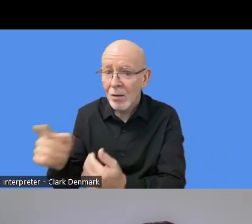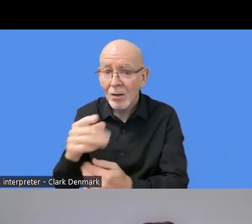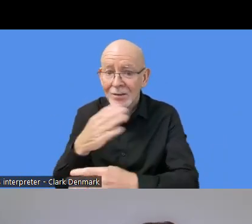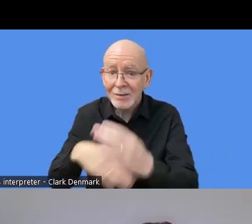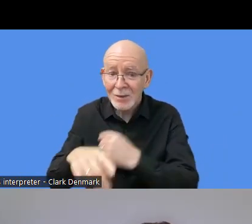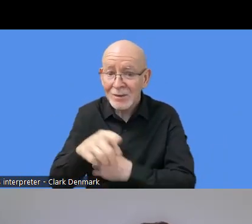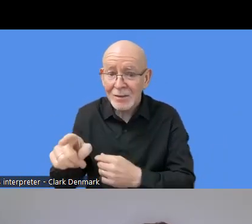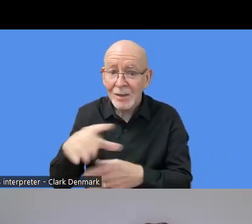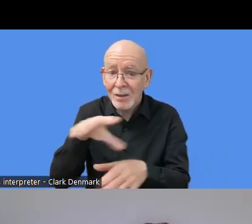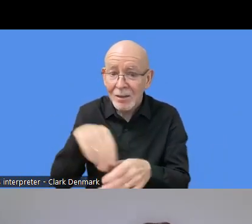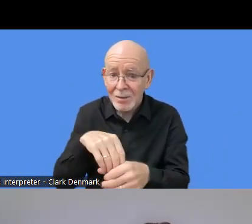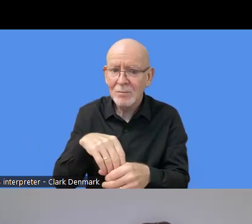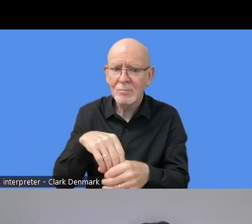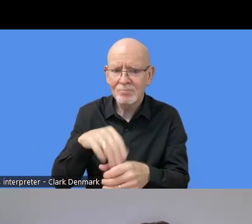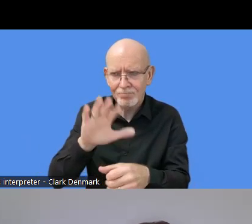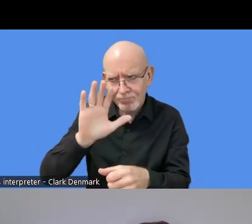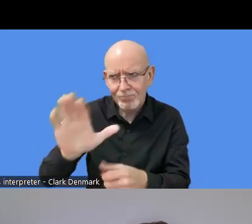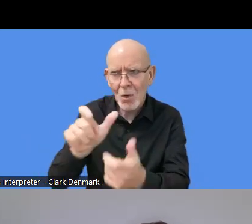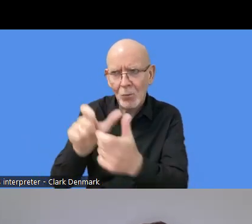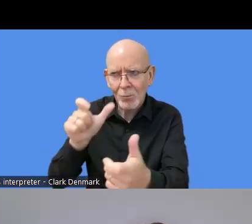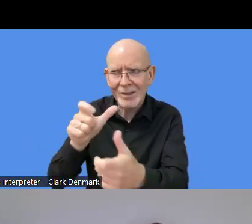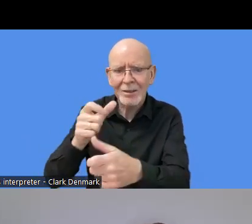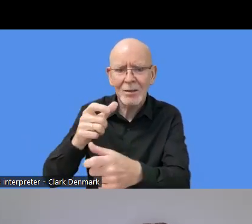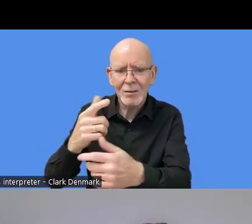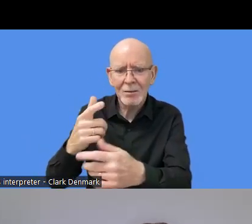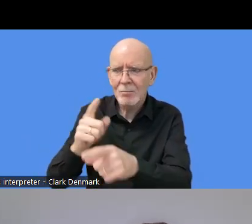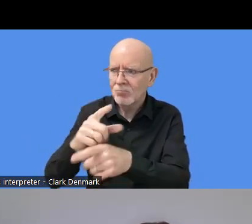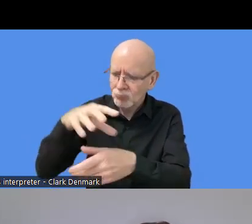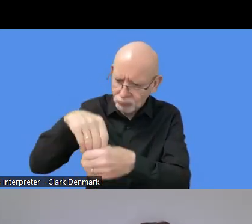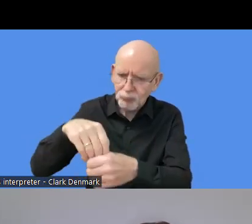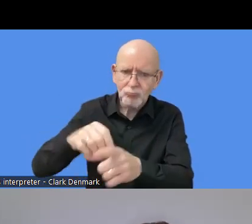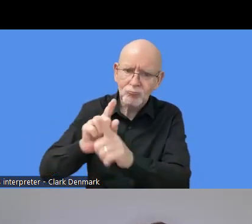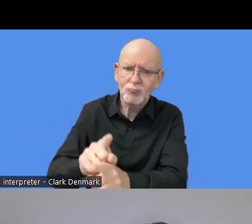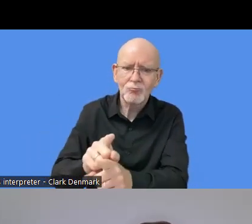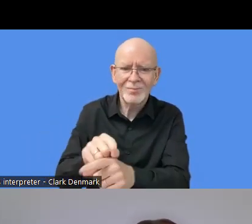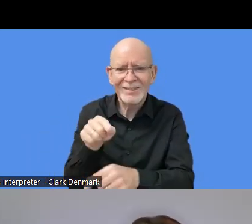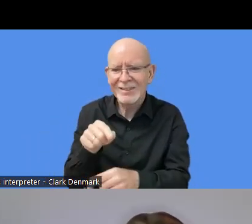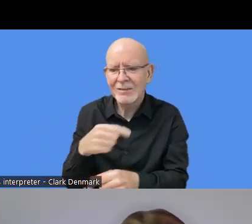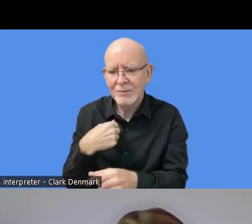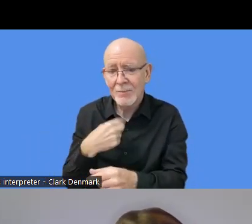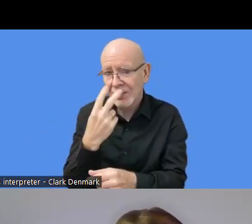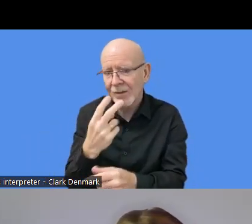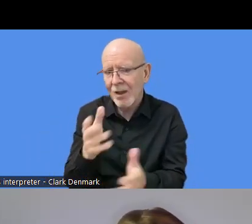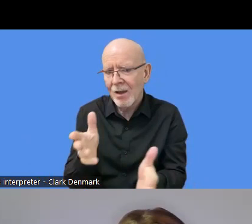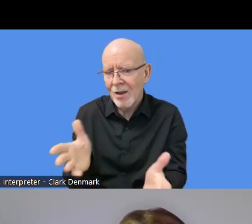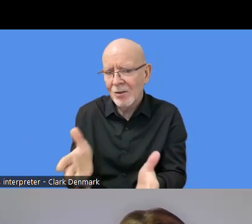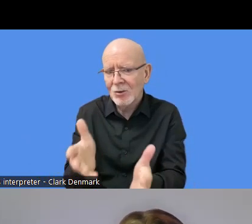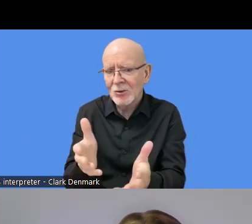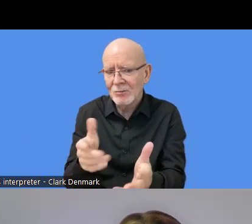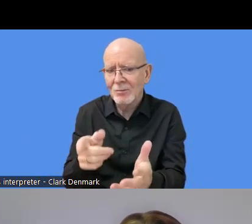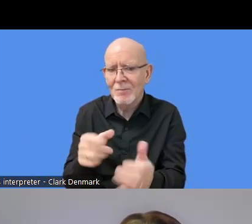relevant stakeholders to transform the employment prospects of persons with disabilities by shaping job